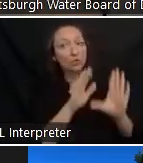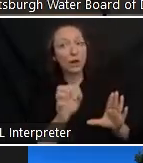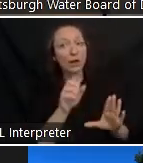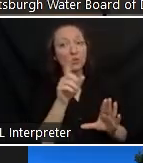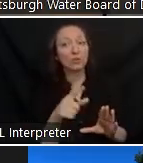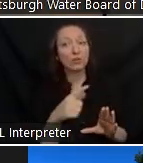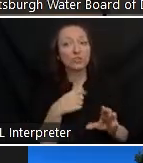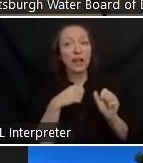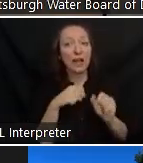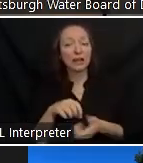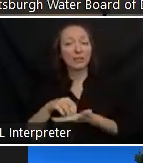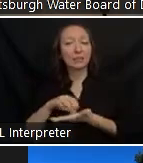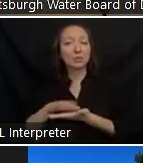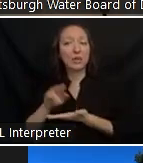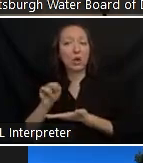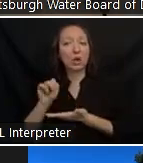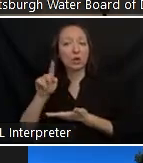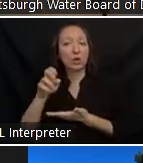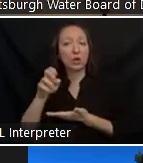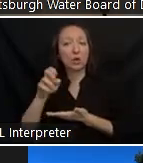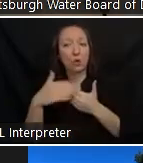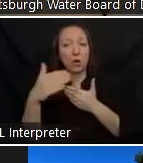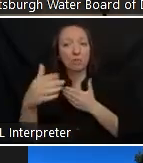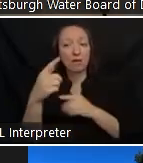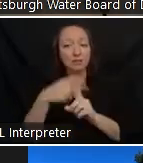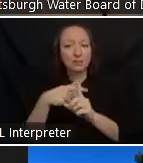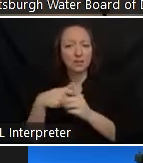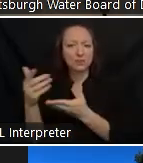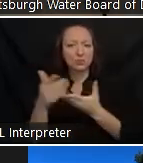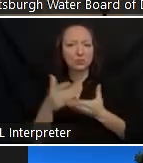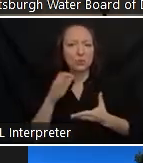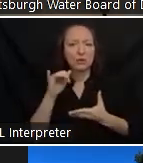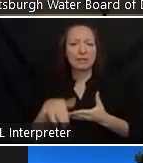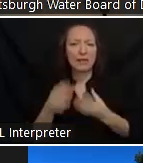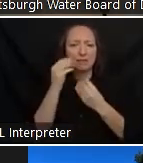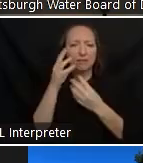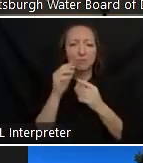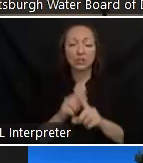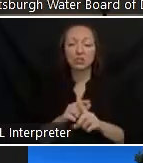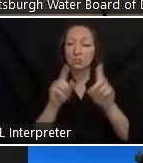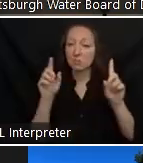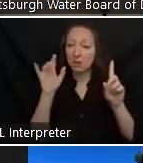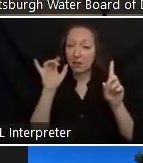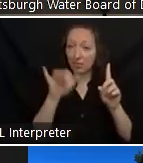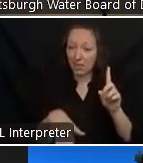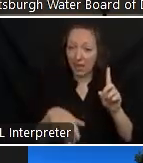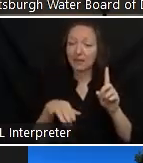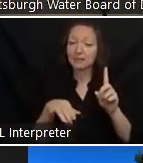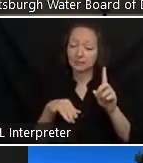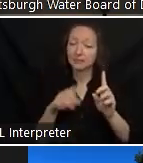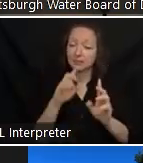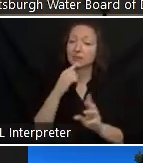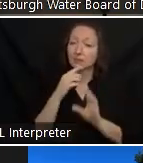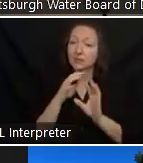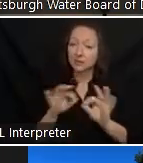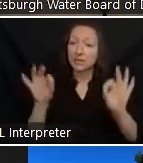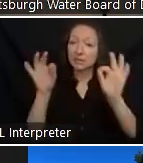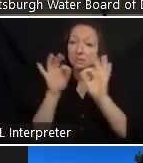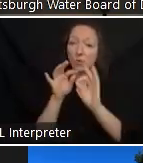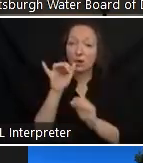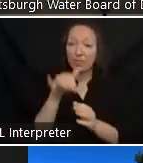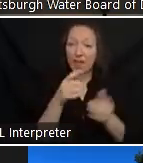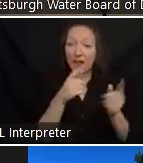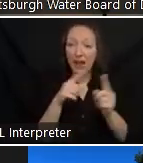note for next month to bring that. And in the meantime, the prevalence on that, I think it does happen pretty often. I don't want to